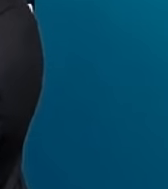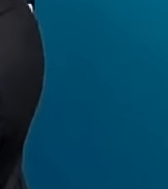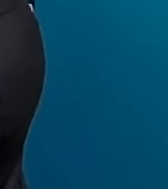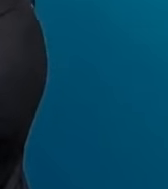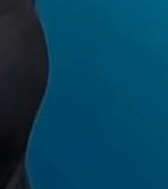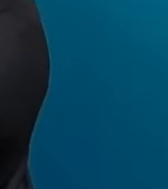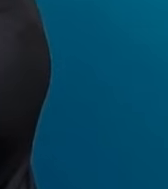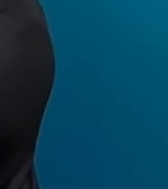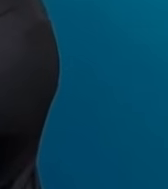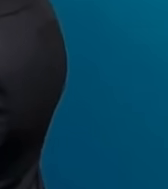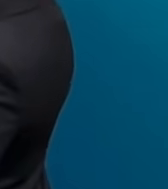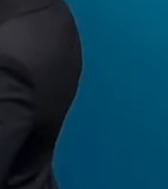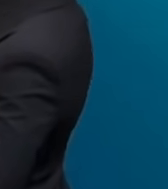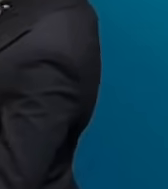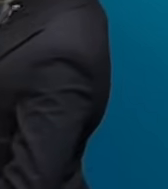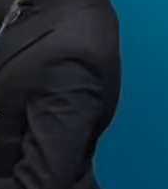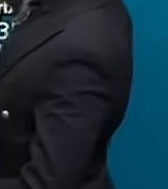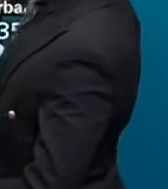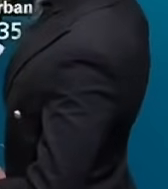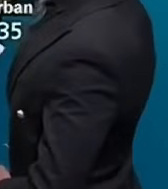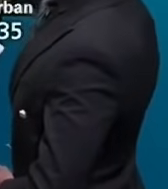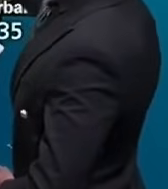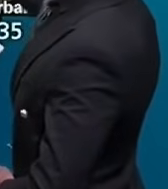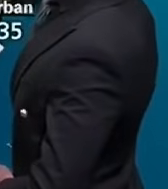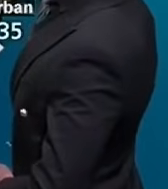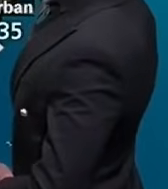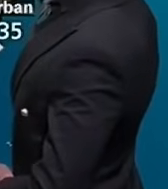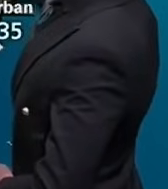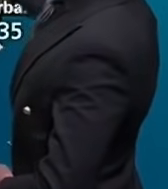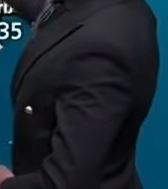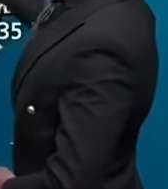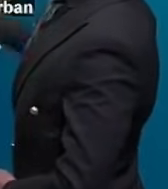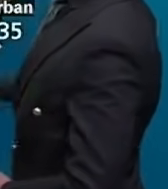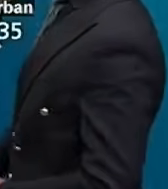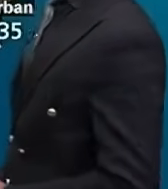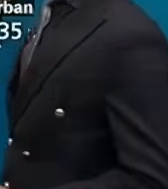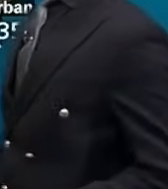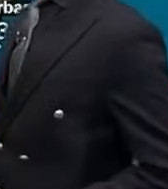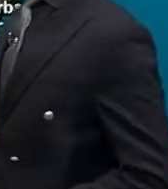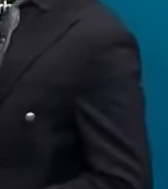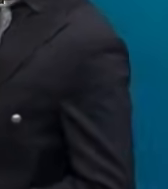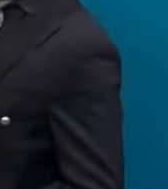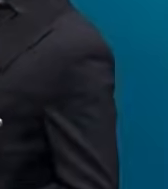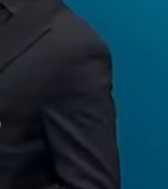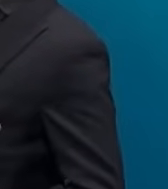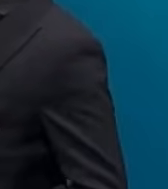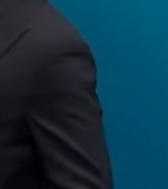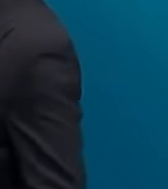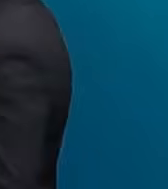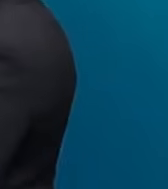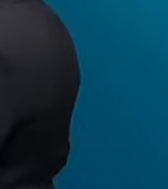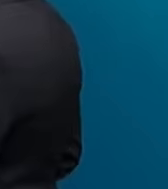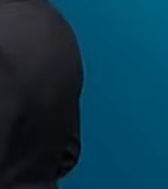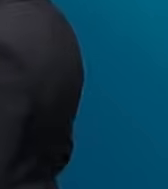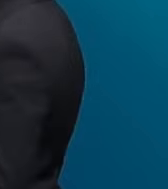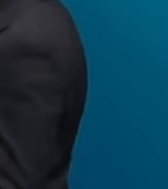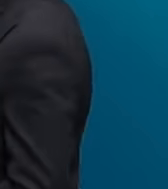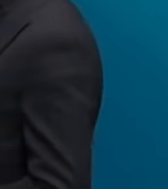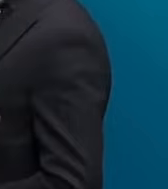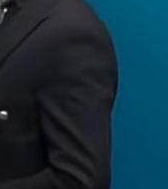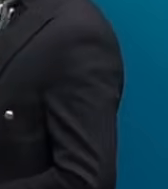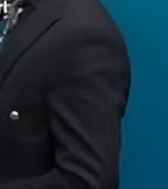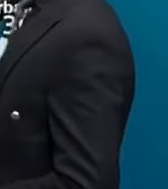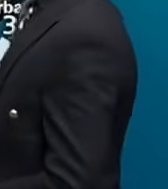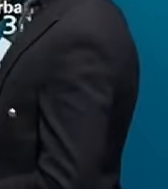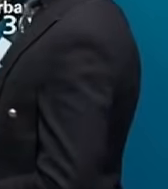tša province ya Northwest le gona ka Free State magorogohlong a Ditaba re lebetše fela mario makabakabana re lebetše yona go lo ka kwa go la province ya Mpumalanga go meletše le go